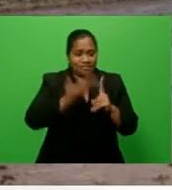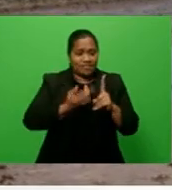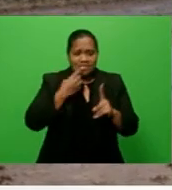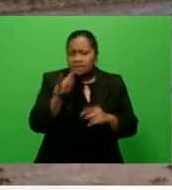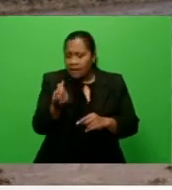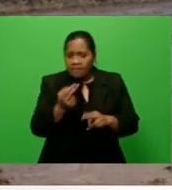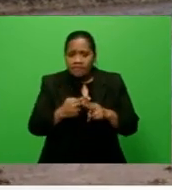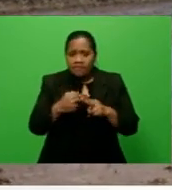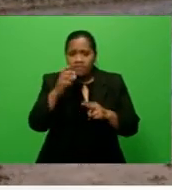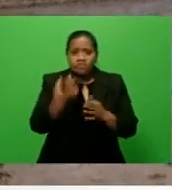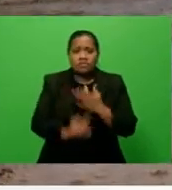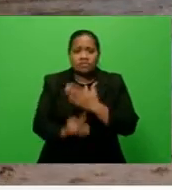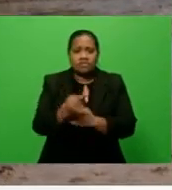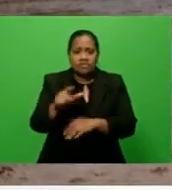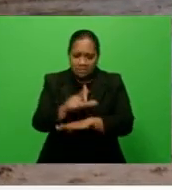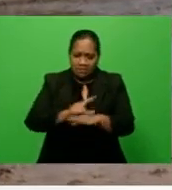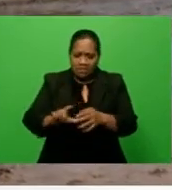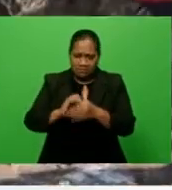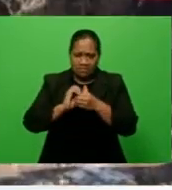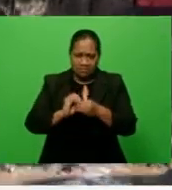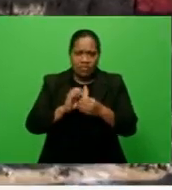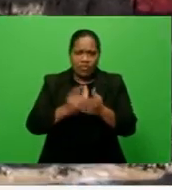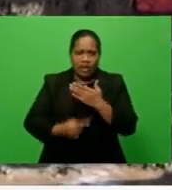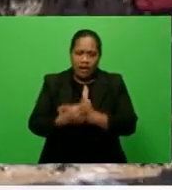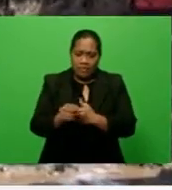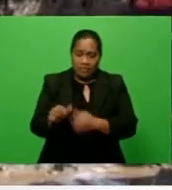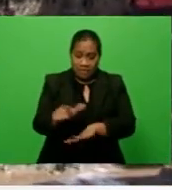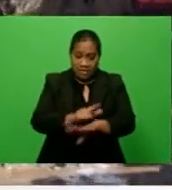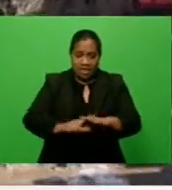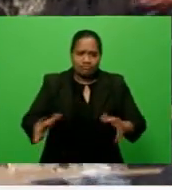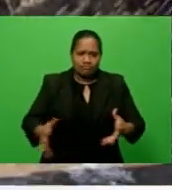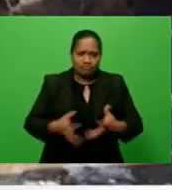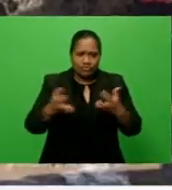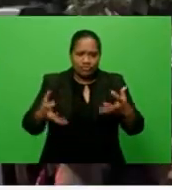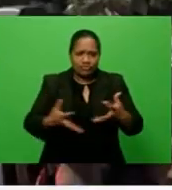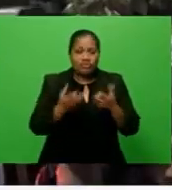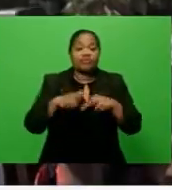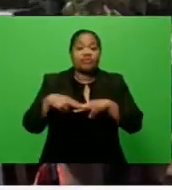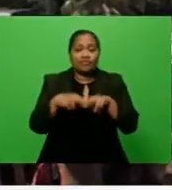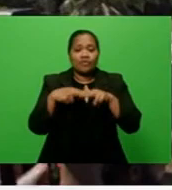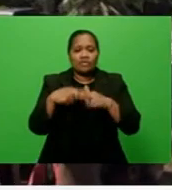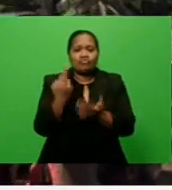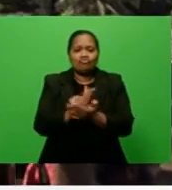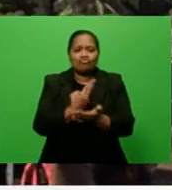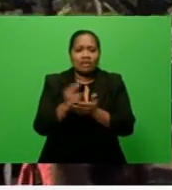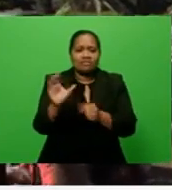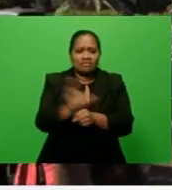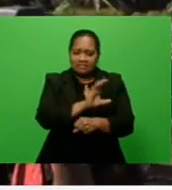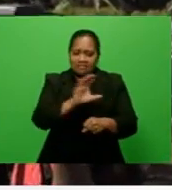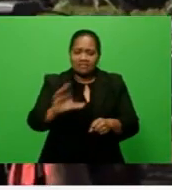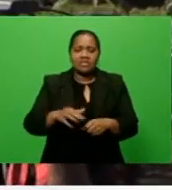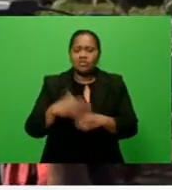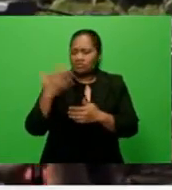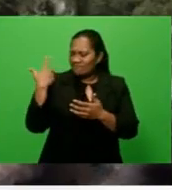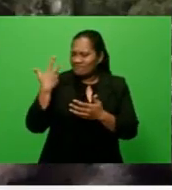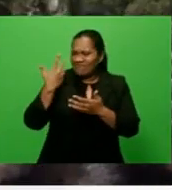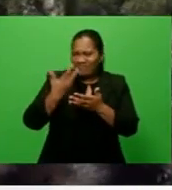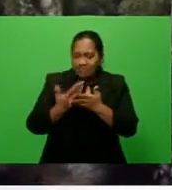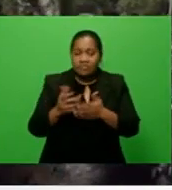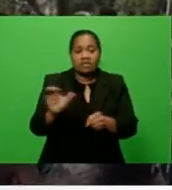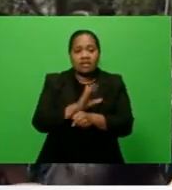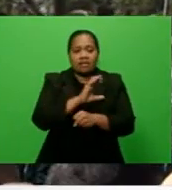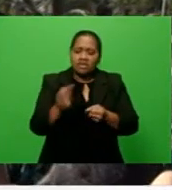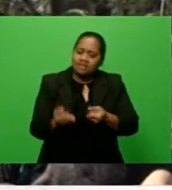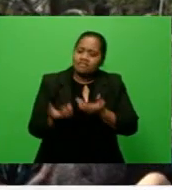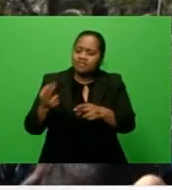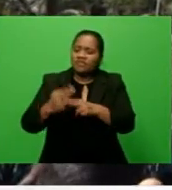initially landowners and their land has been cultivated by Fiji Rice Limited. Pratap says over the years the company gave the farmers their